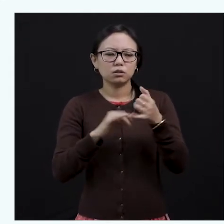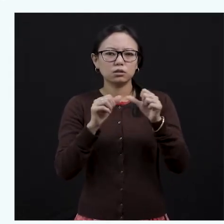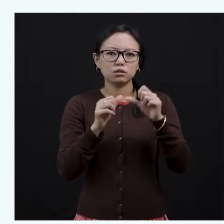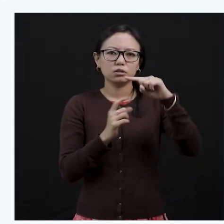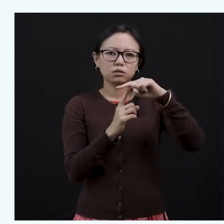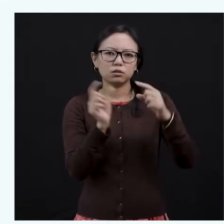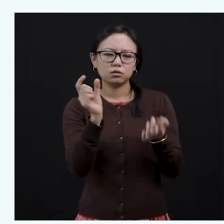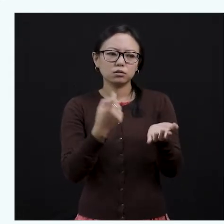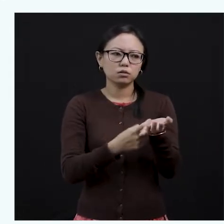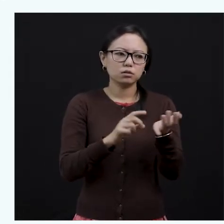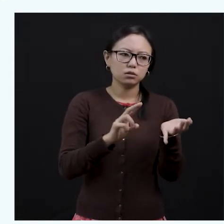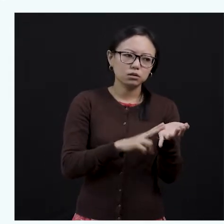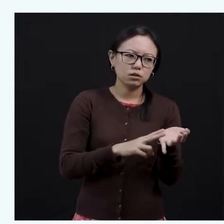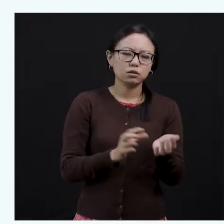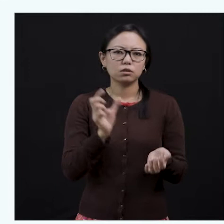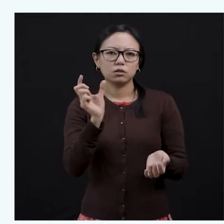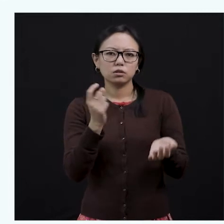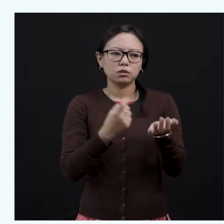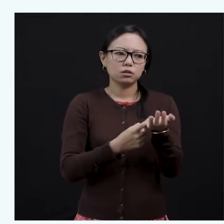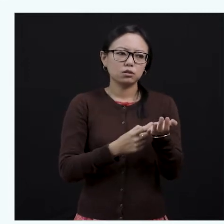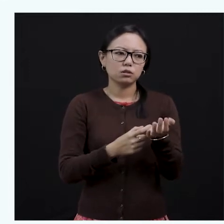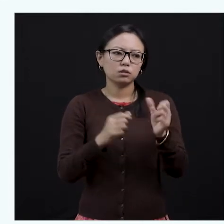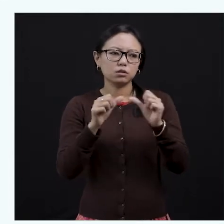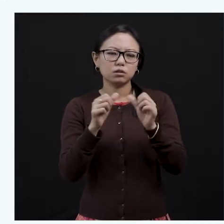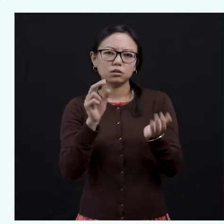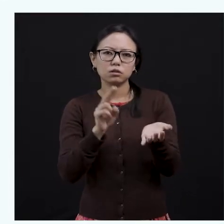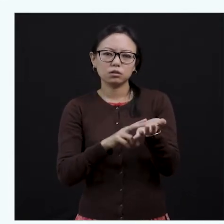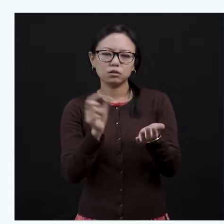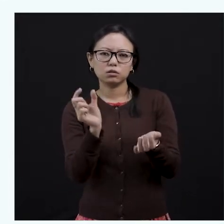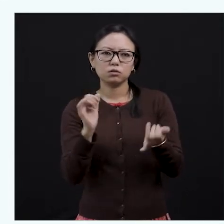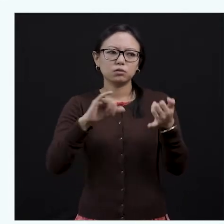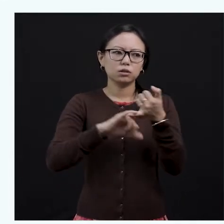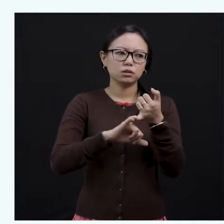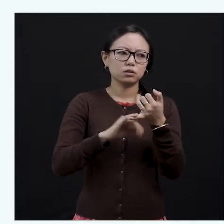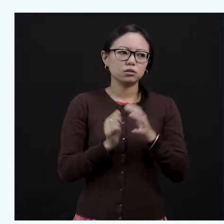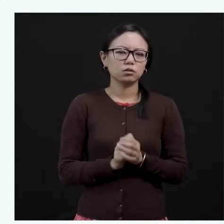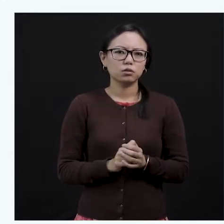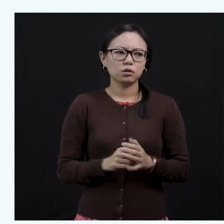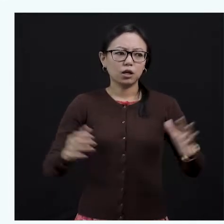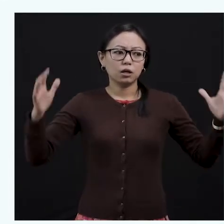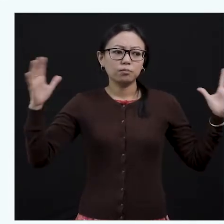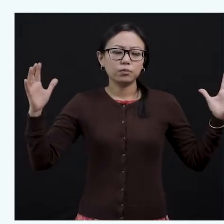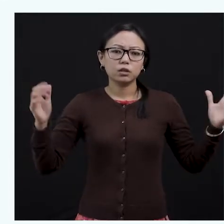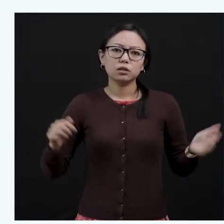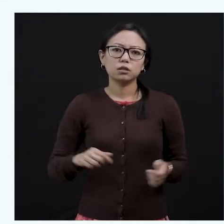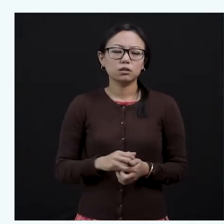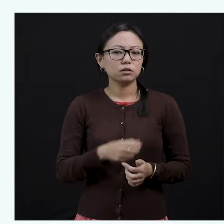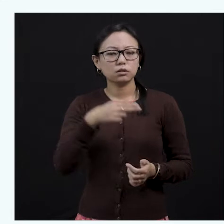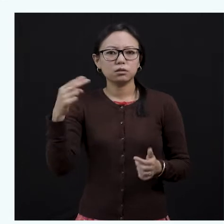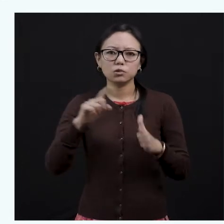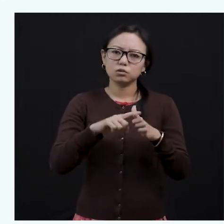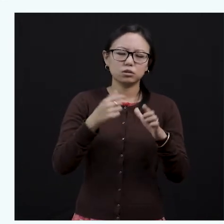beings live. And the smallest planet is Mercury, and the biggest planet is Jupiter.